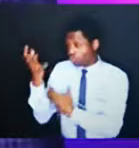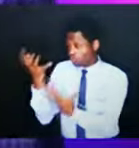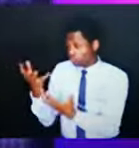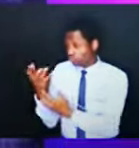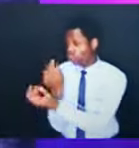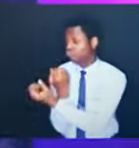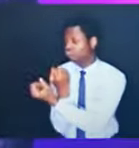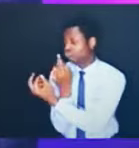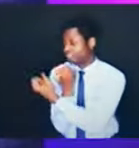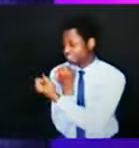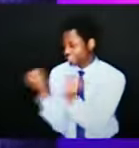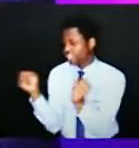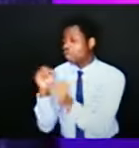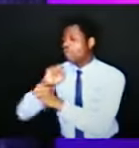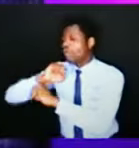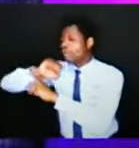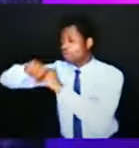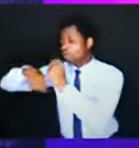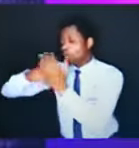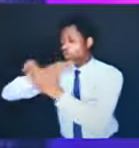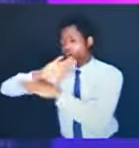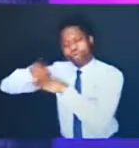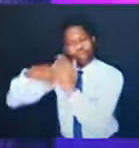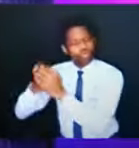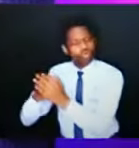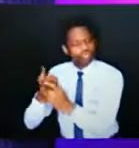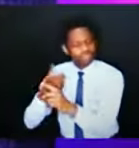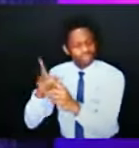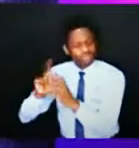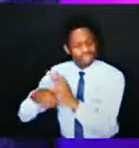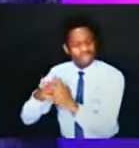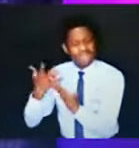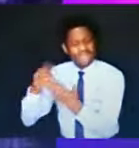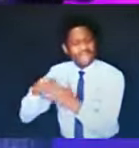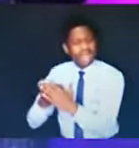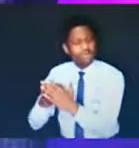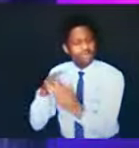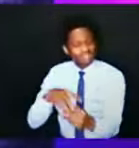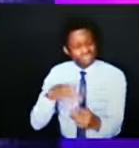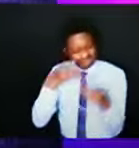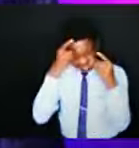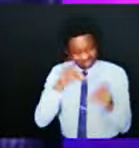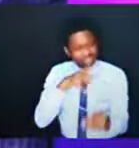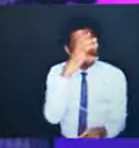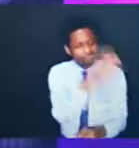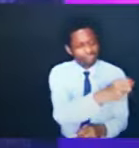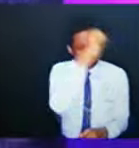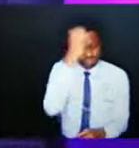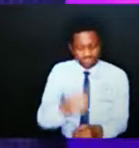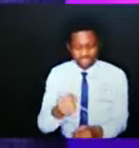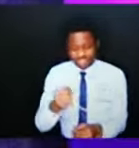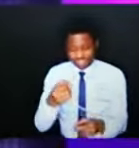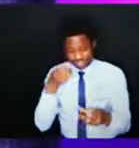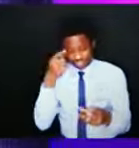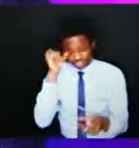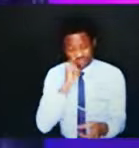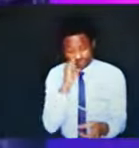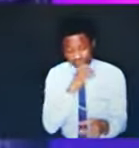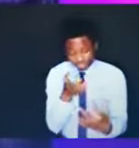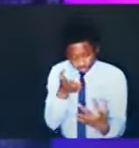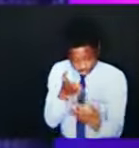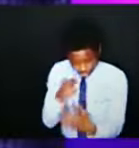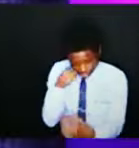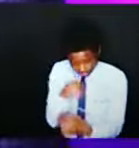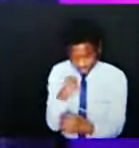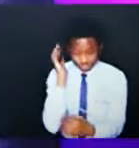He chose Israel strategically to reach these other nations.